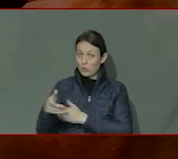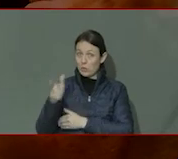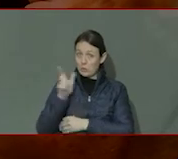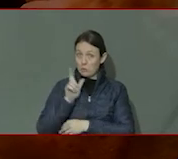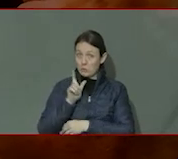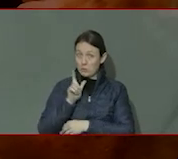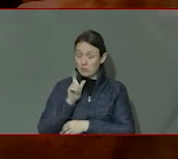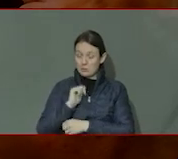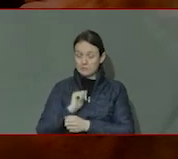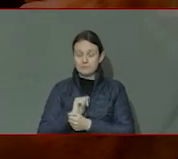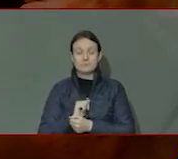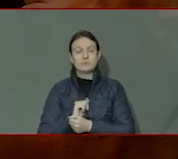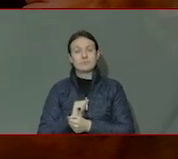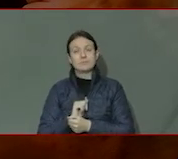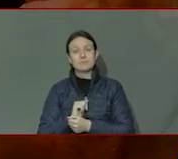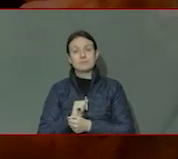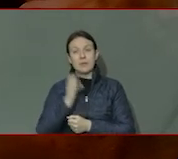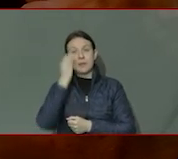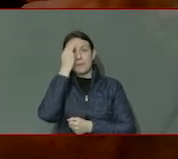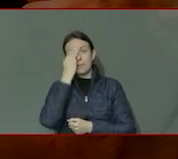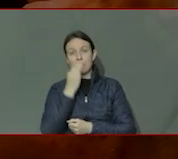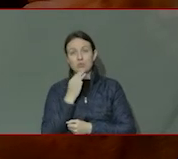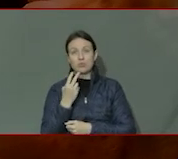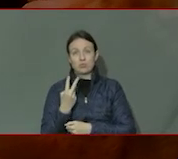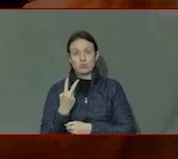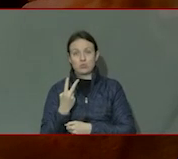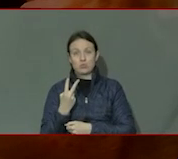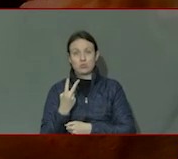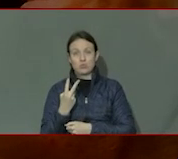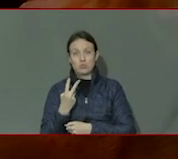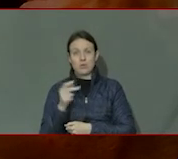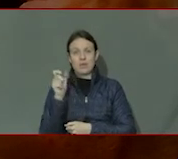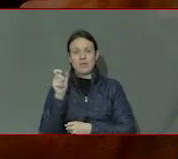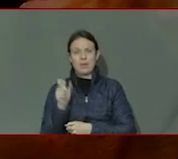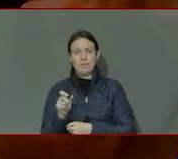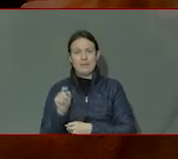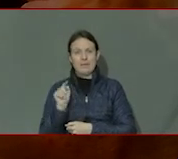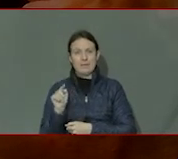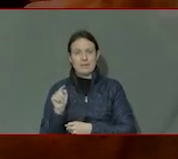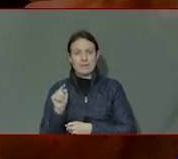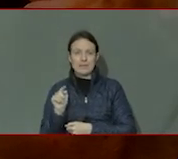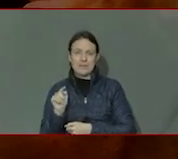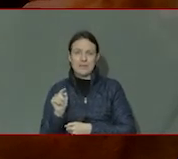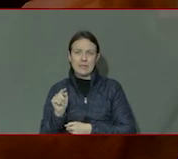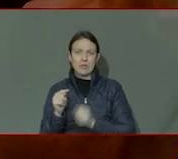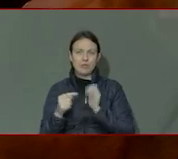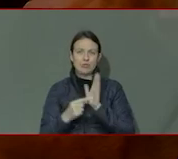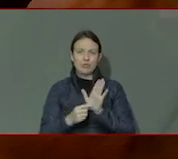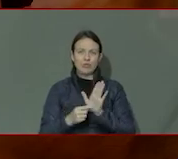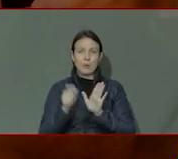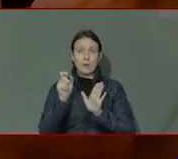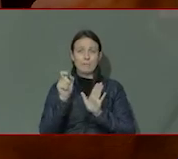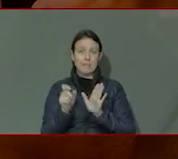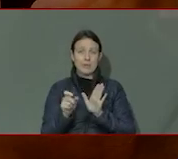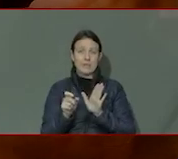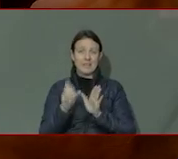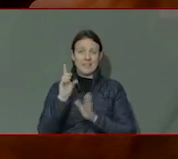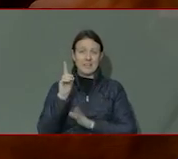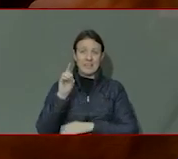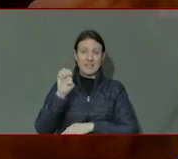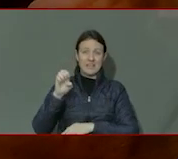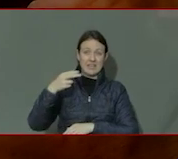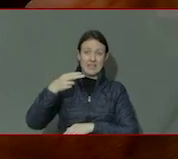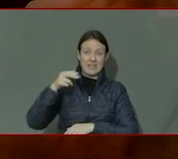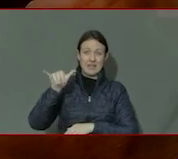discuss privately with your friend. Diagram number 2. Is this typically a diagram showing a person who is